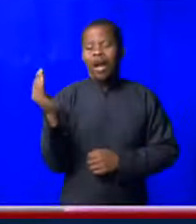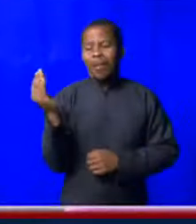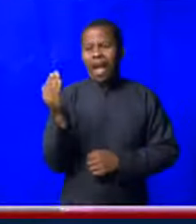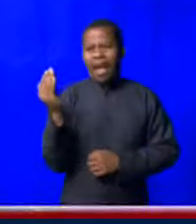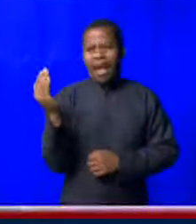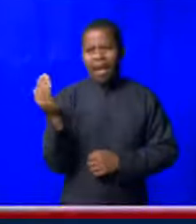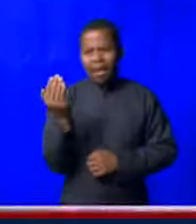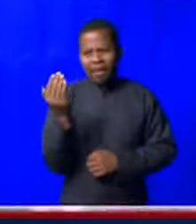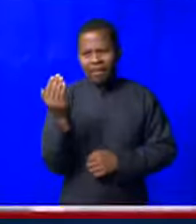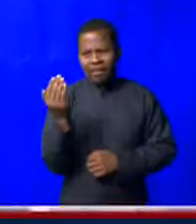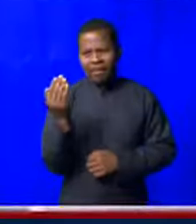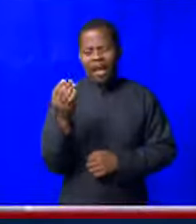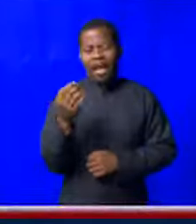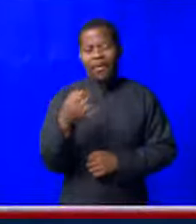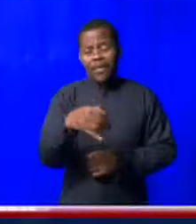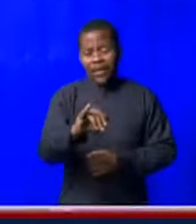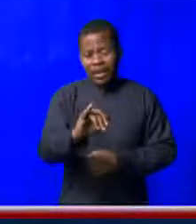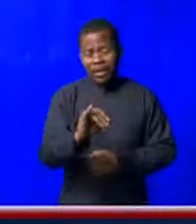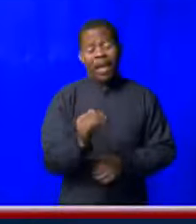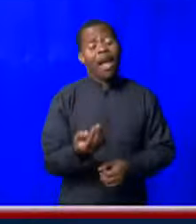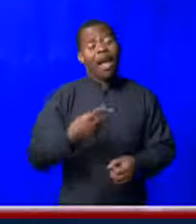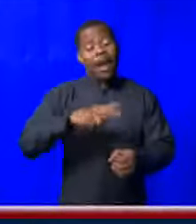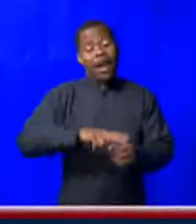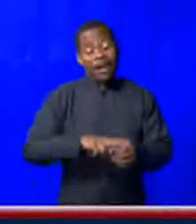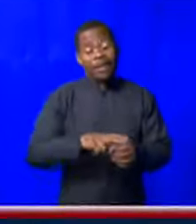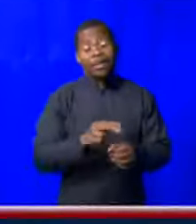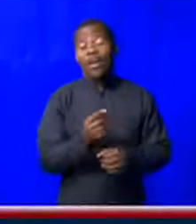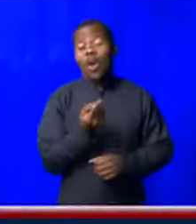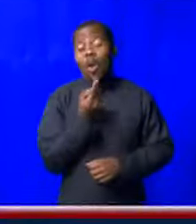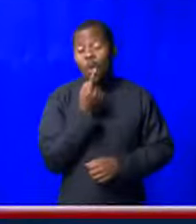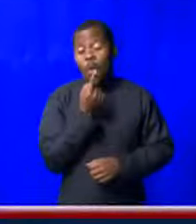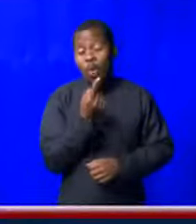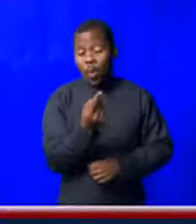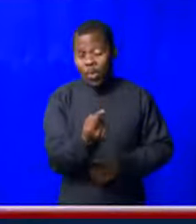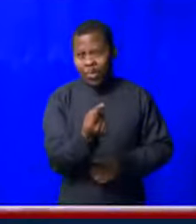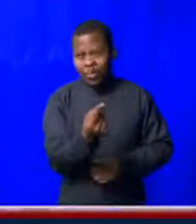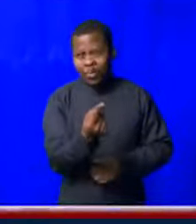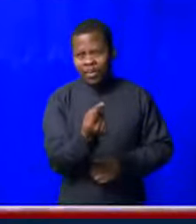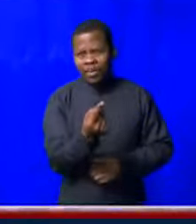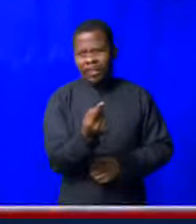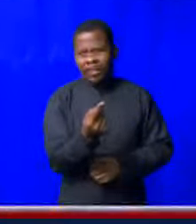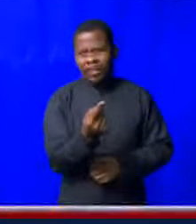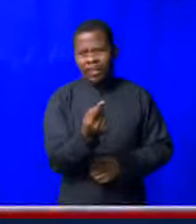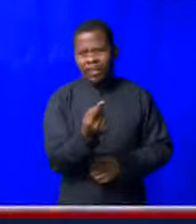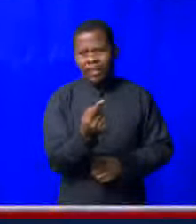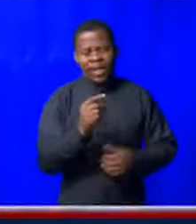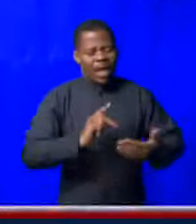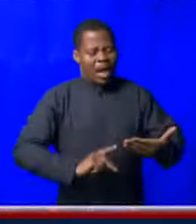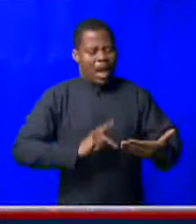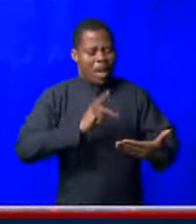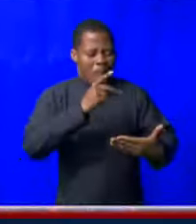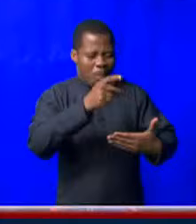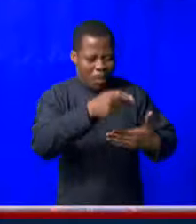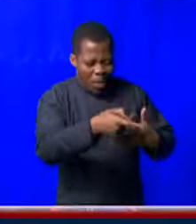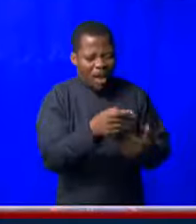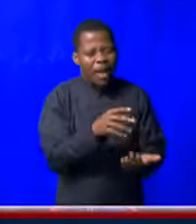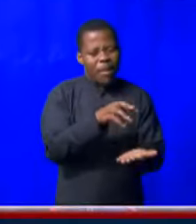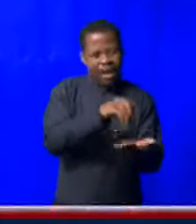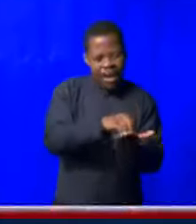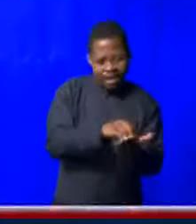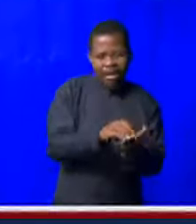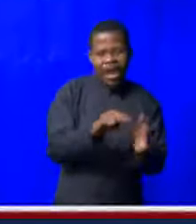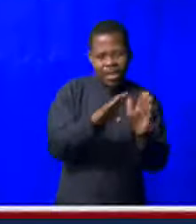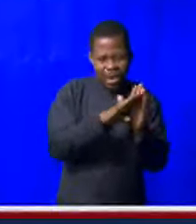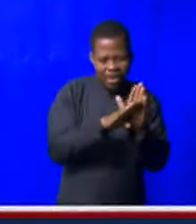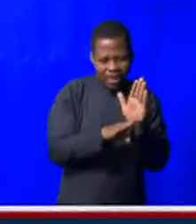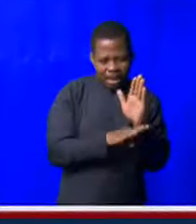yekuthatha lesihlalo waphinze wavetela livela eNingizimu Afrika netinhloso netinhlelo lanato asesekulesi